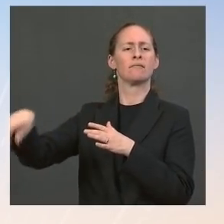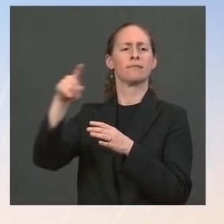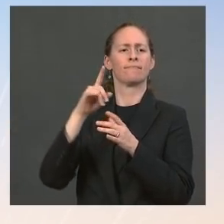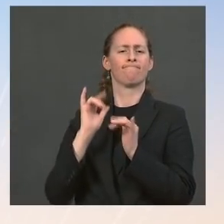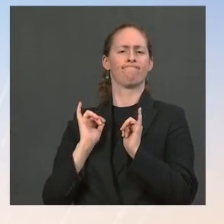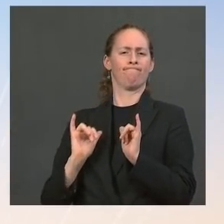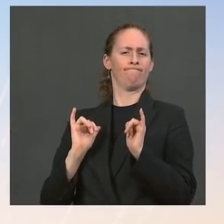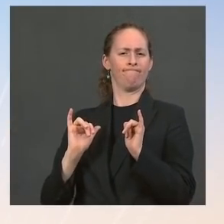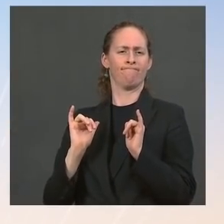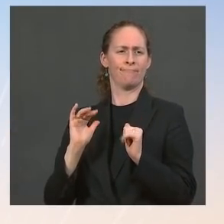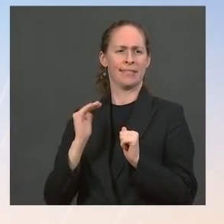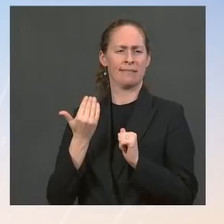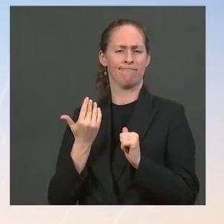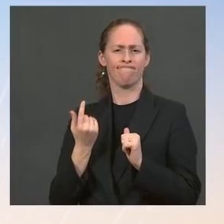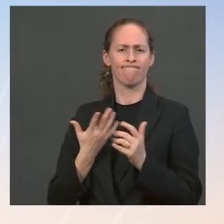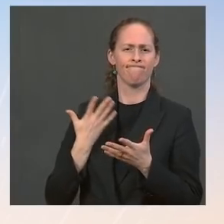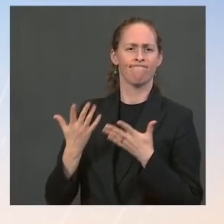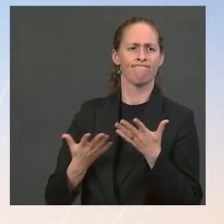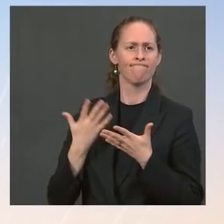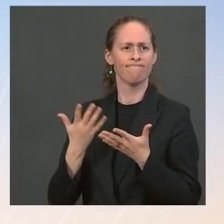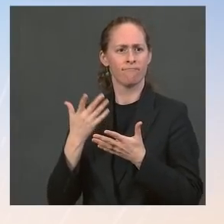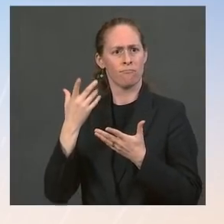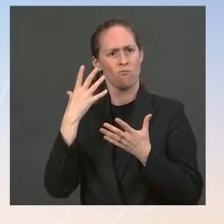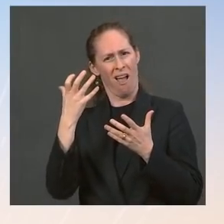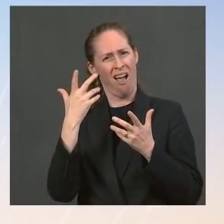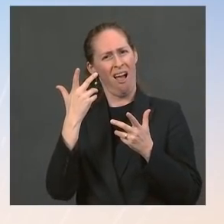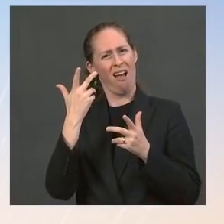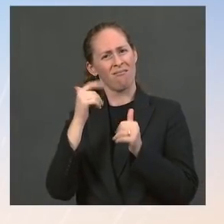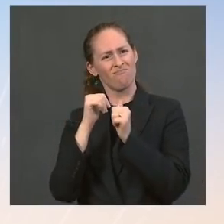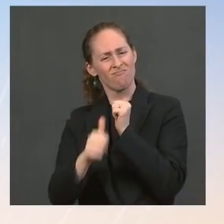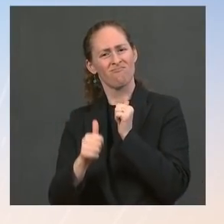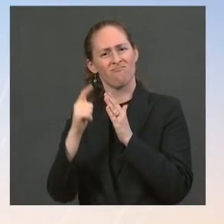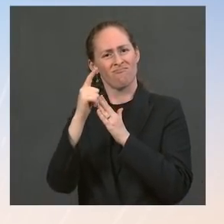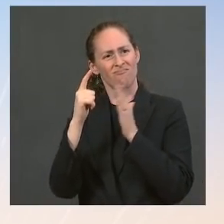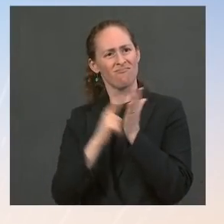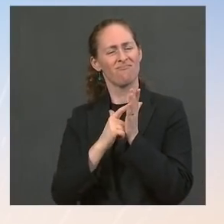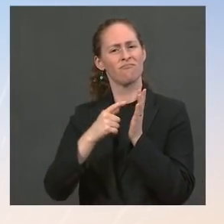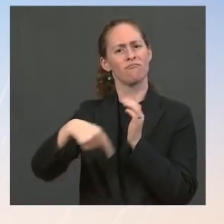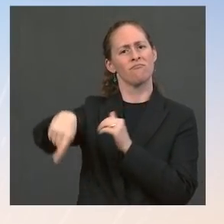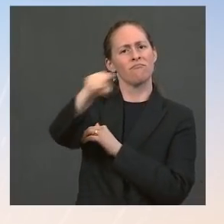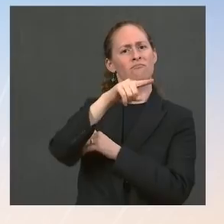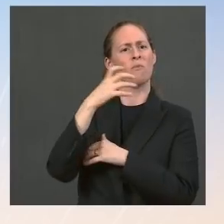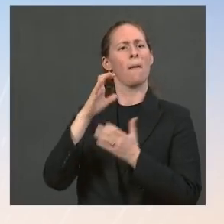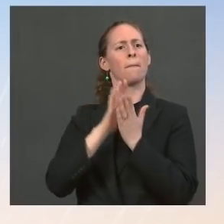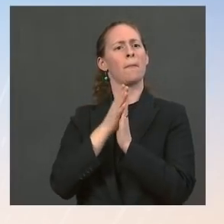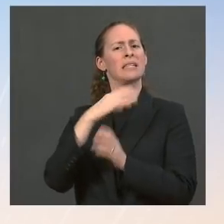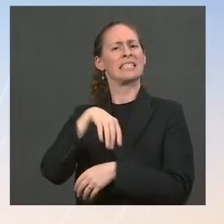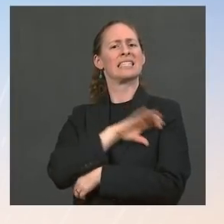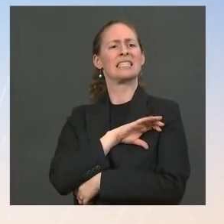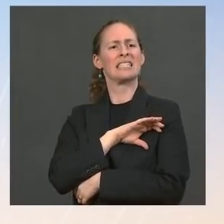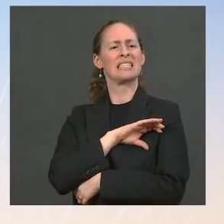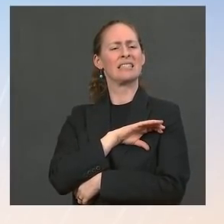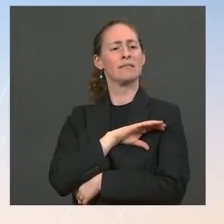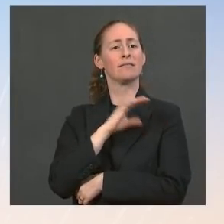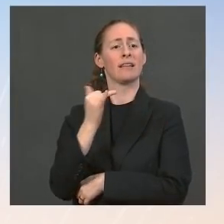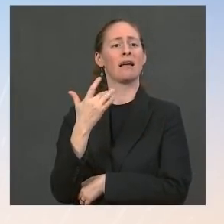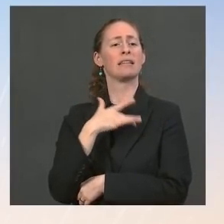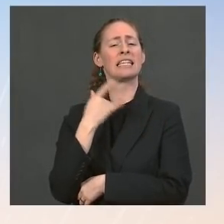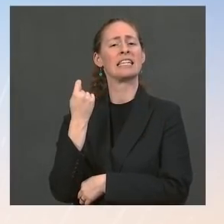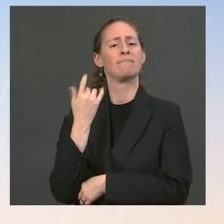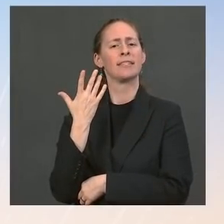for legalization, for pathway to citizenship. There's a real sense of gloom. People described